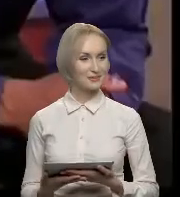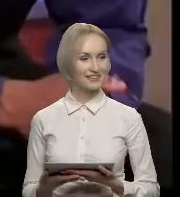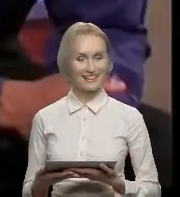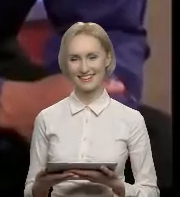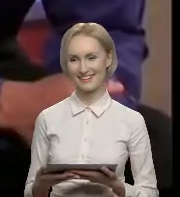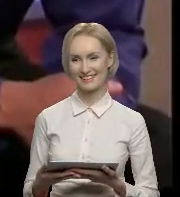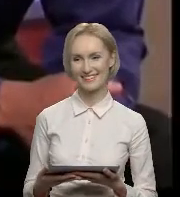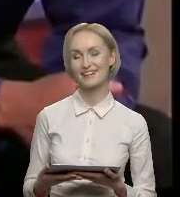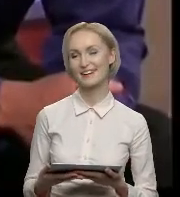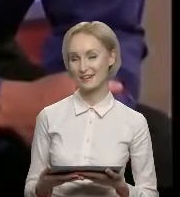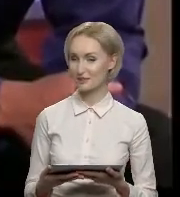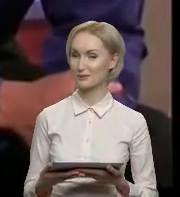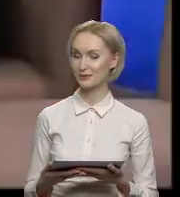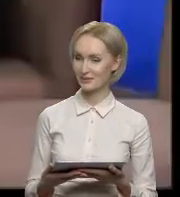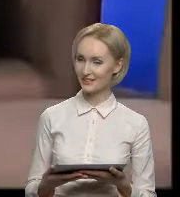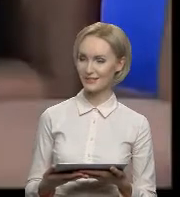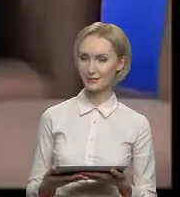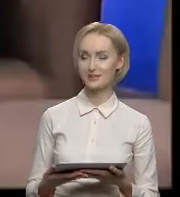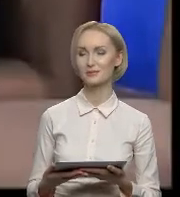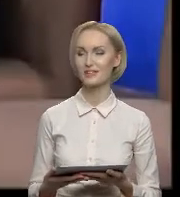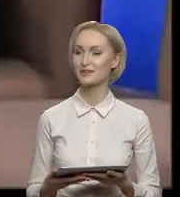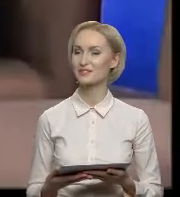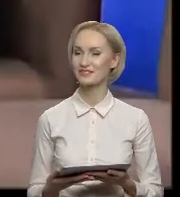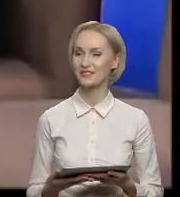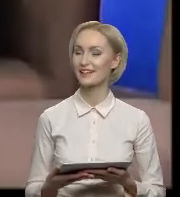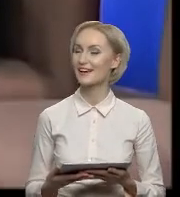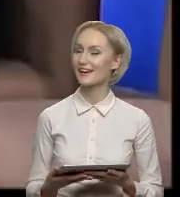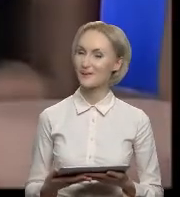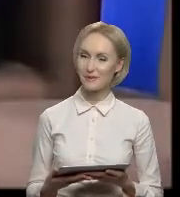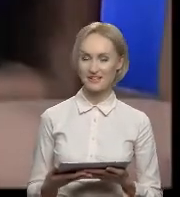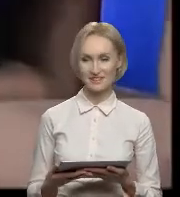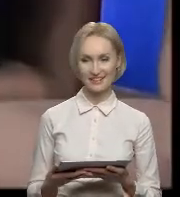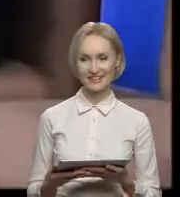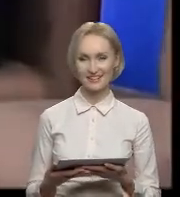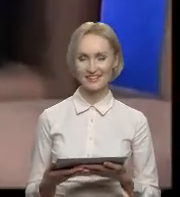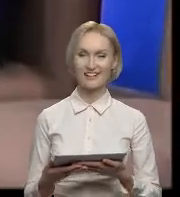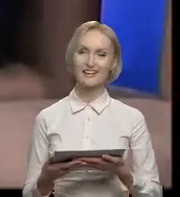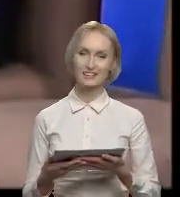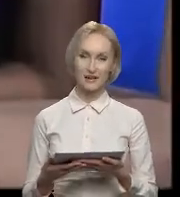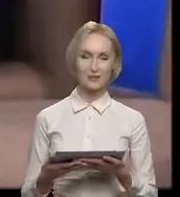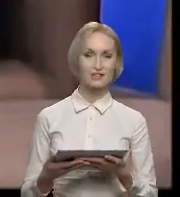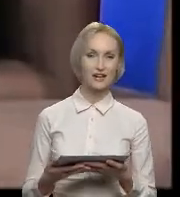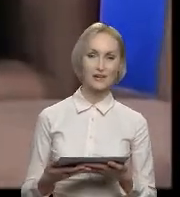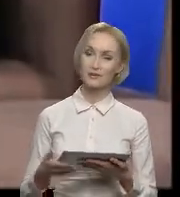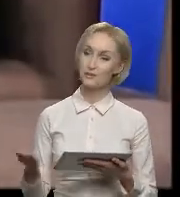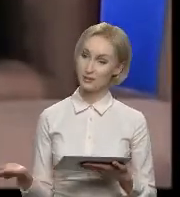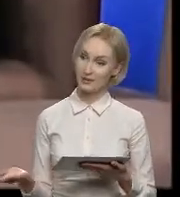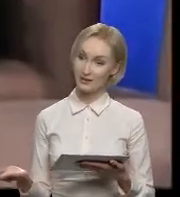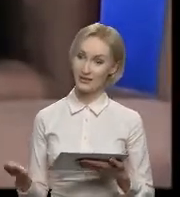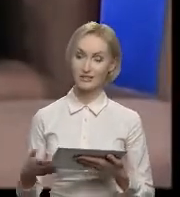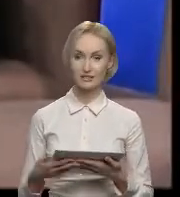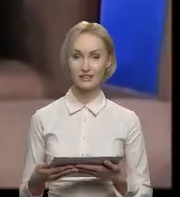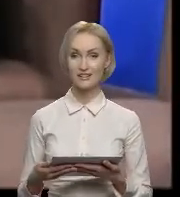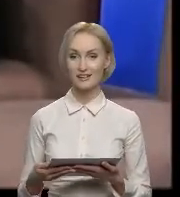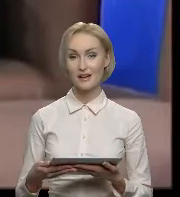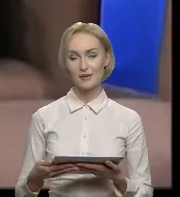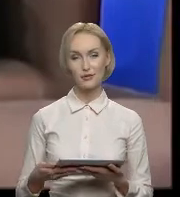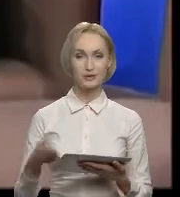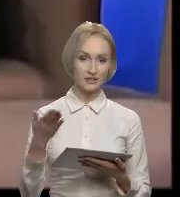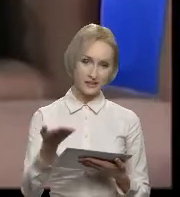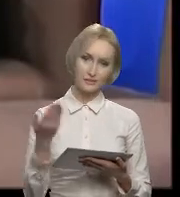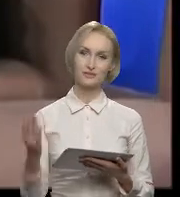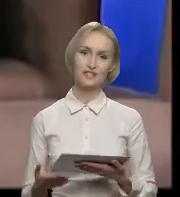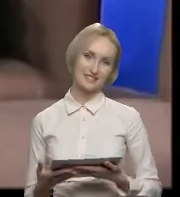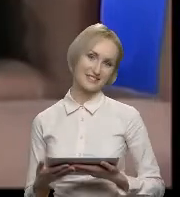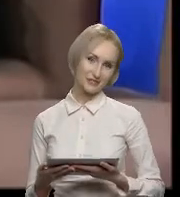So it's like. Your best friend is saying. To your fiance that you're cheating. I think she want to be with him. And we got another couple here. Honestly, I think she want